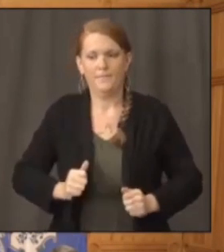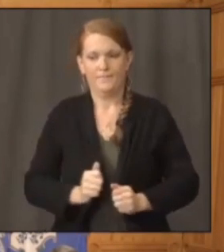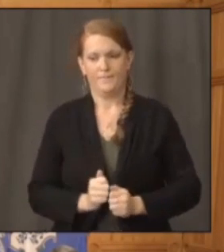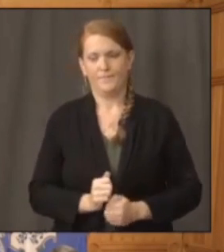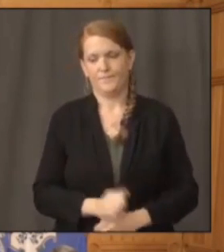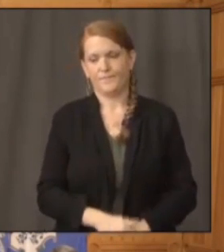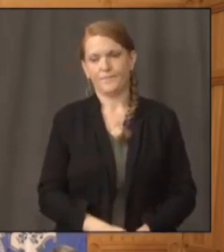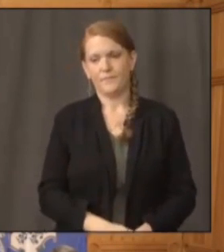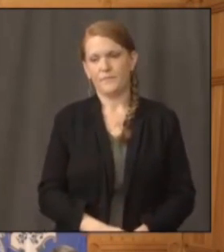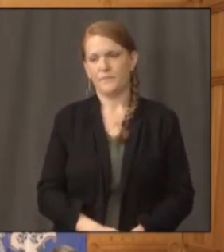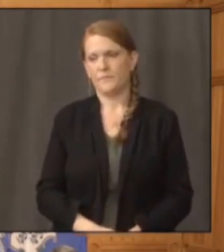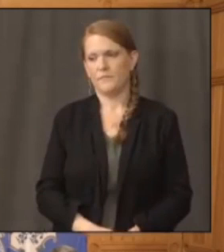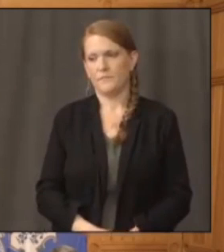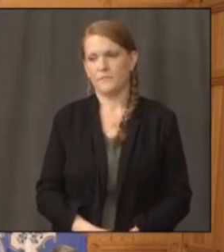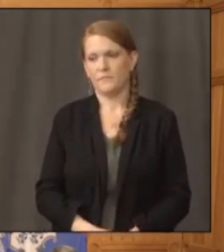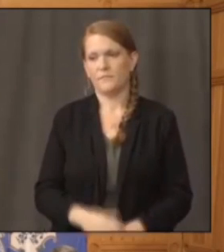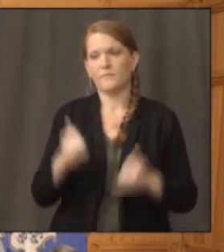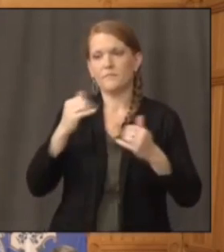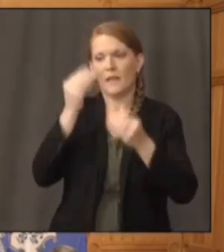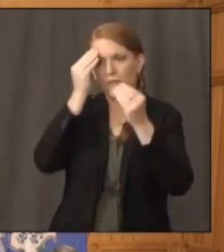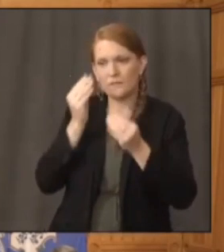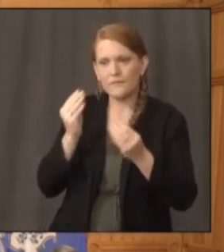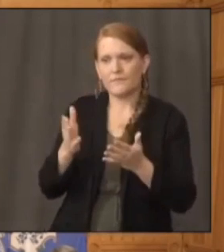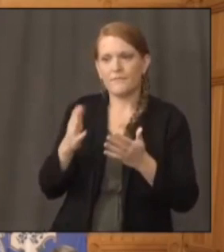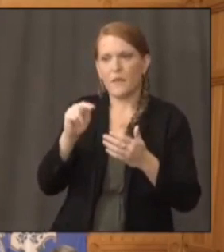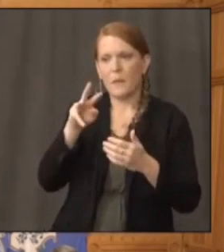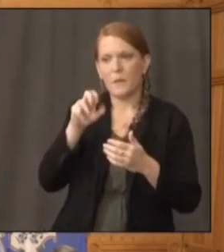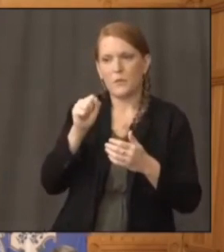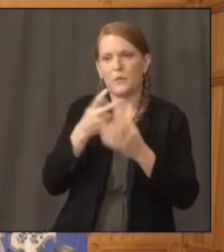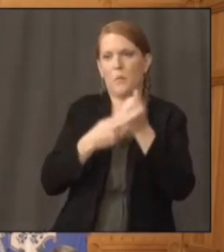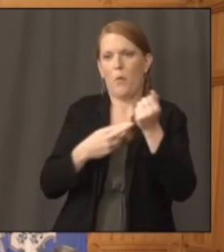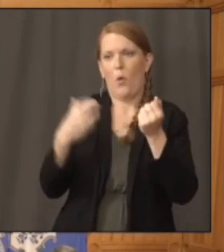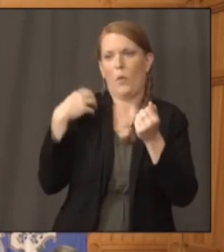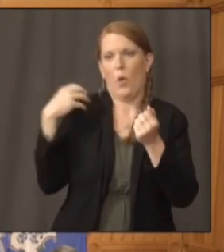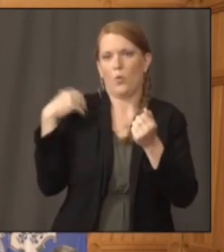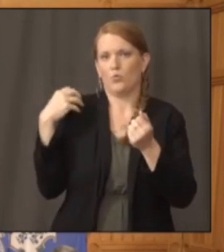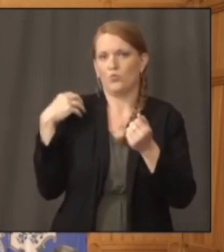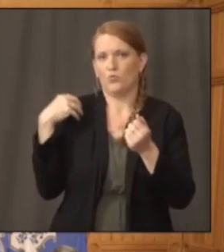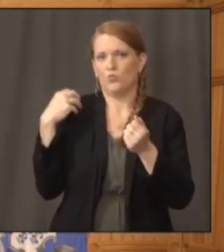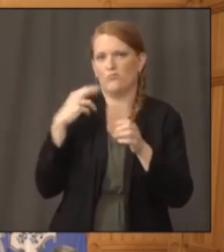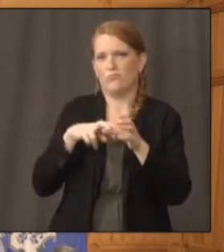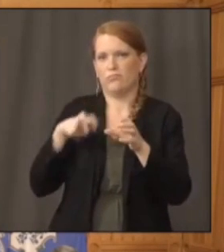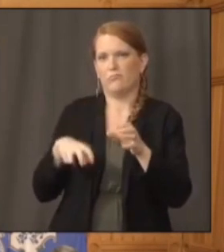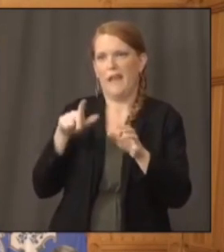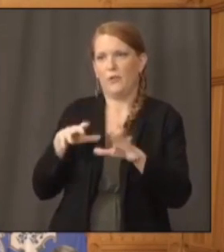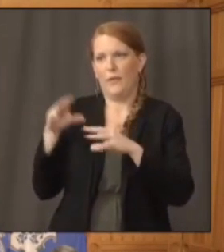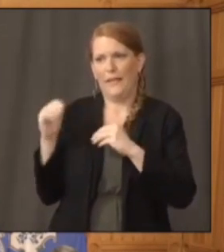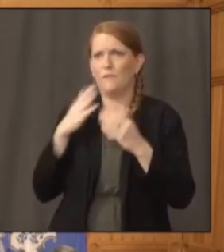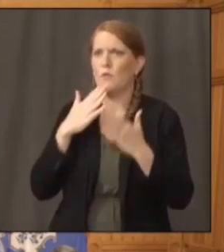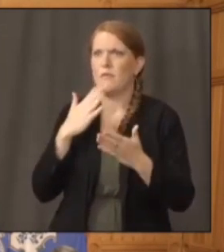Telling our news media outlets that both Coach Auriemma and Coach Hurley have left the press conference. Would like to thank them